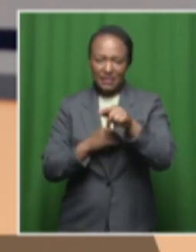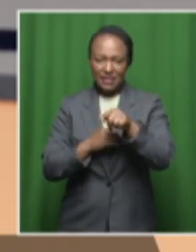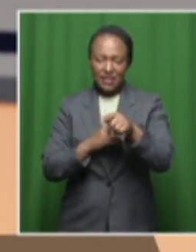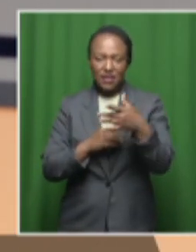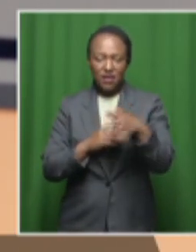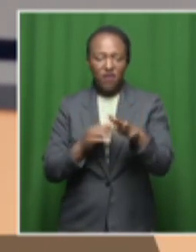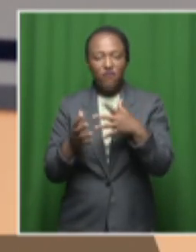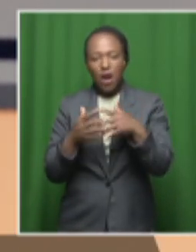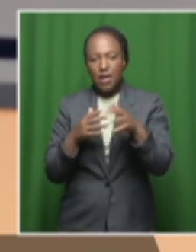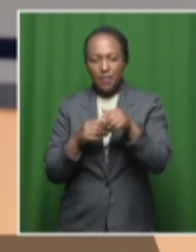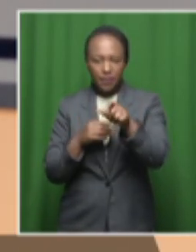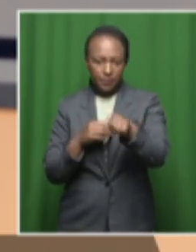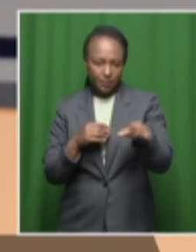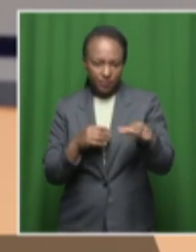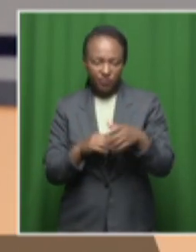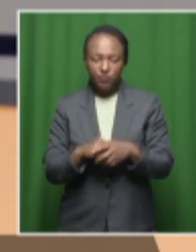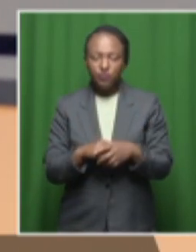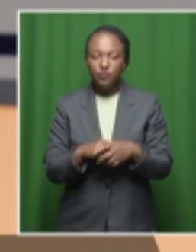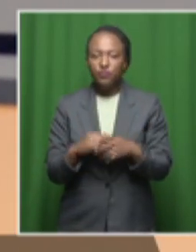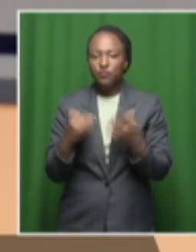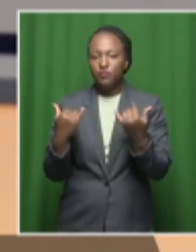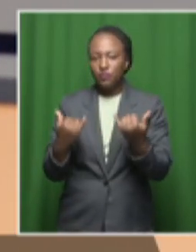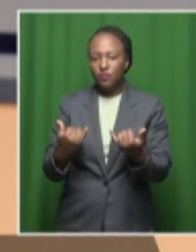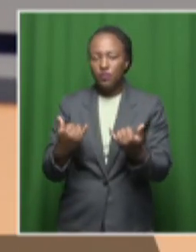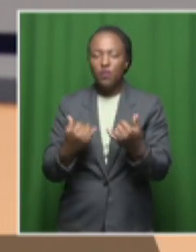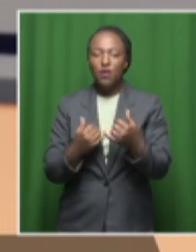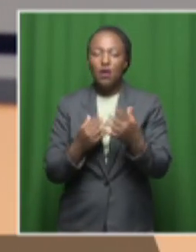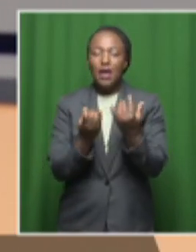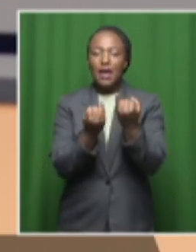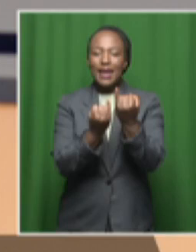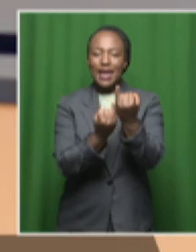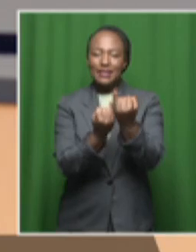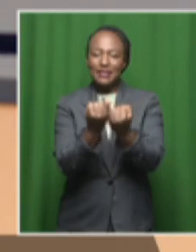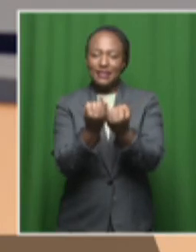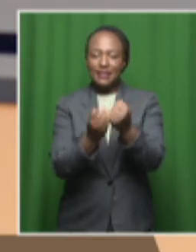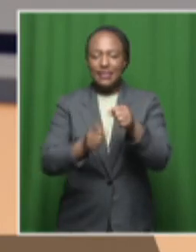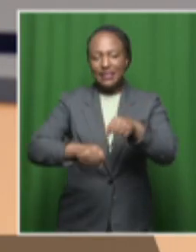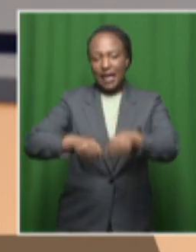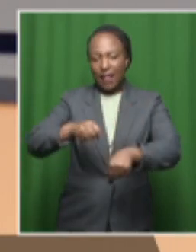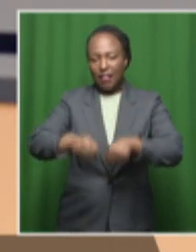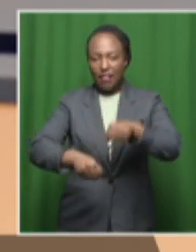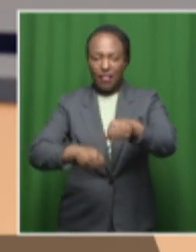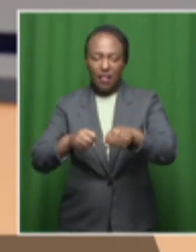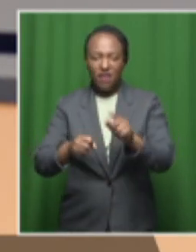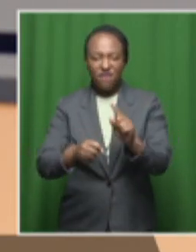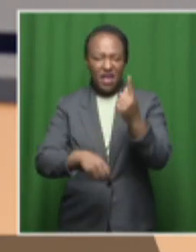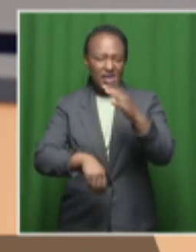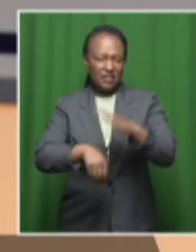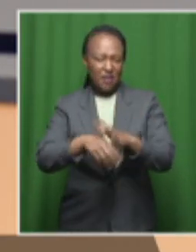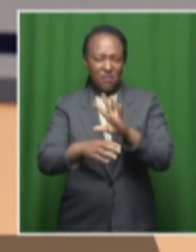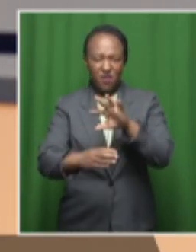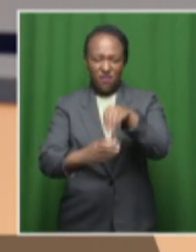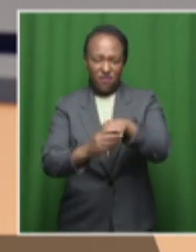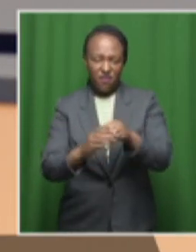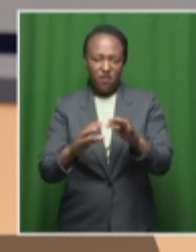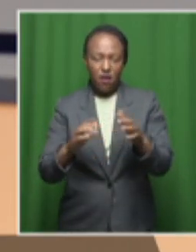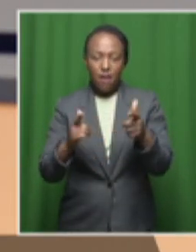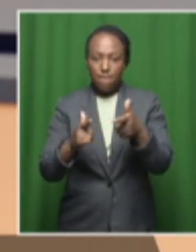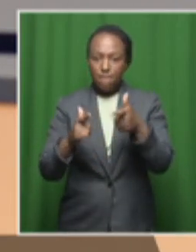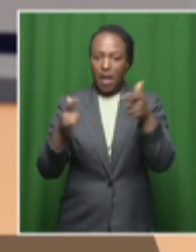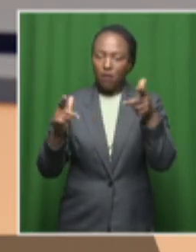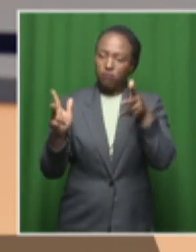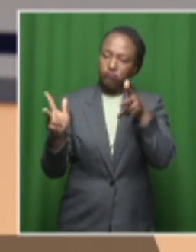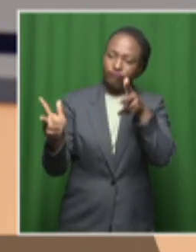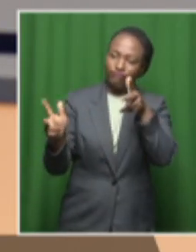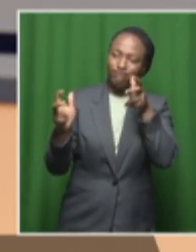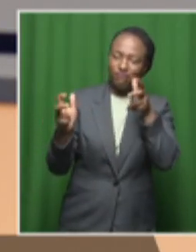appeal to. Let's talk about this year's edition of the race, though, because it is the first time that you got involved. What would you say was the biggest takeaway from